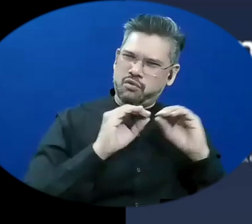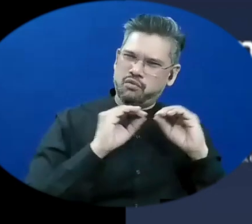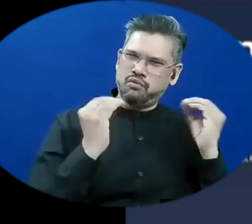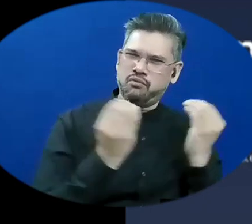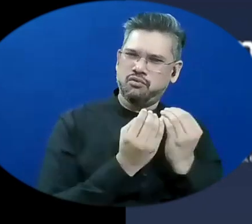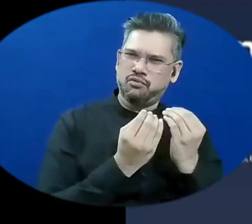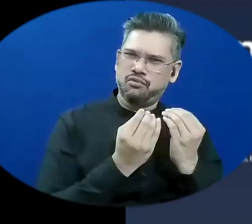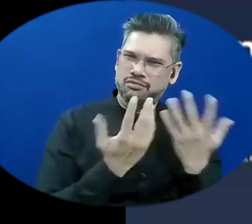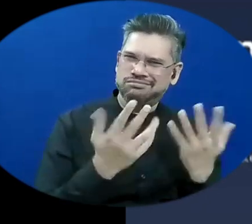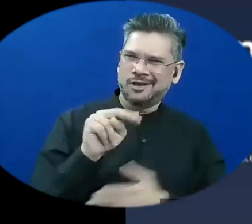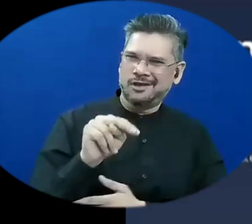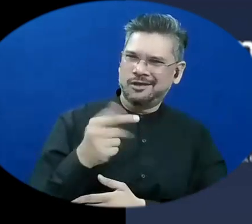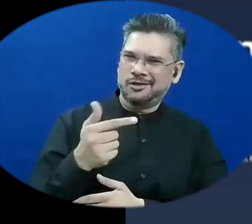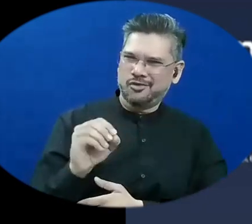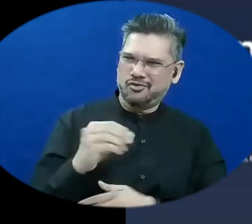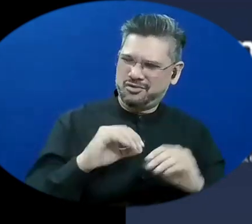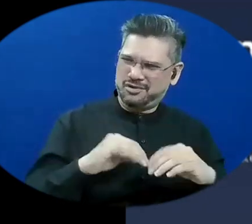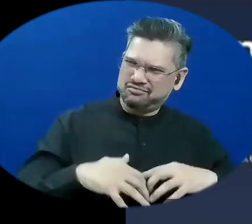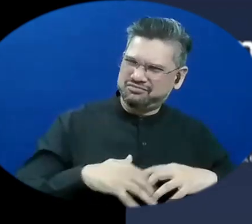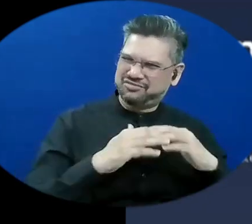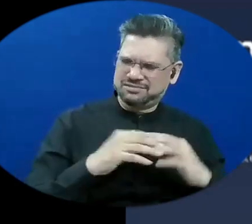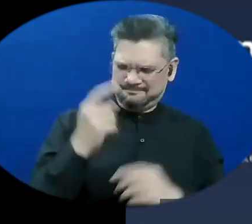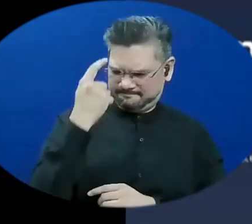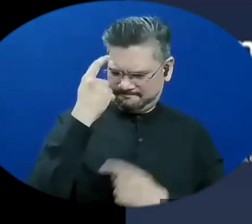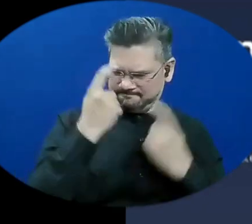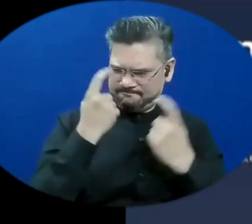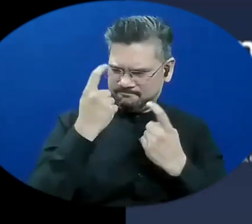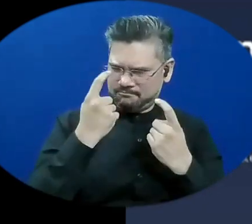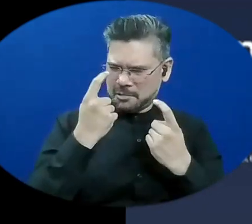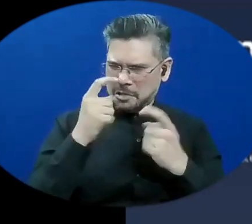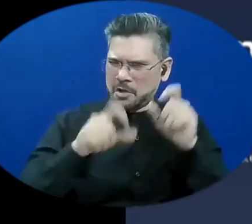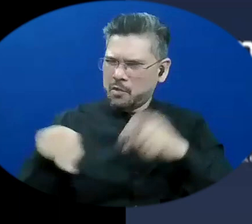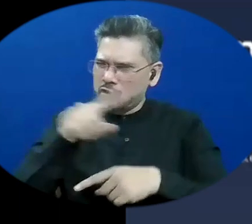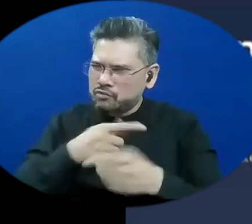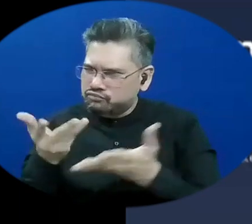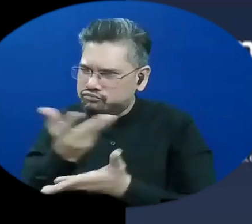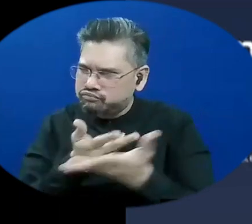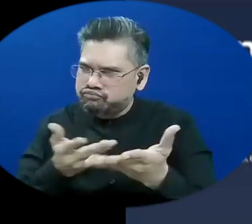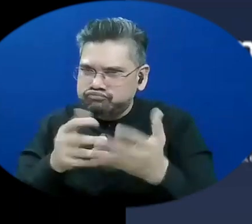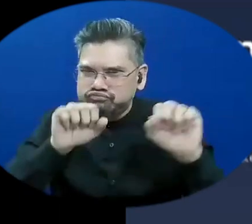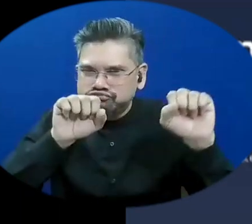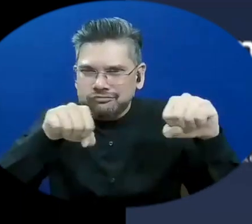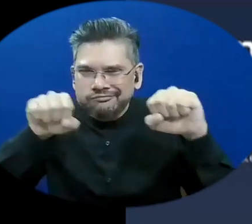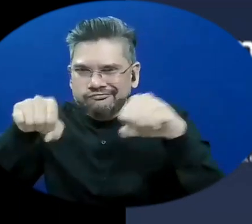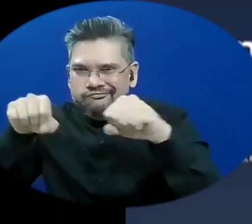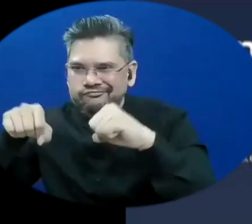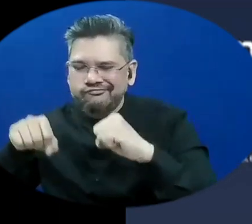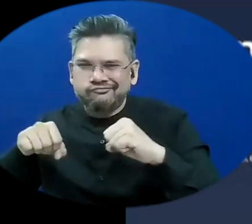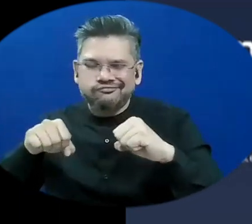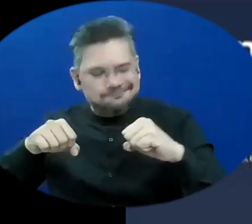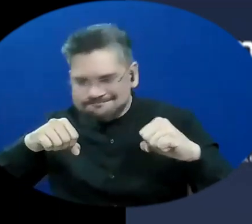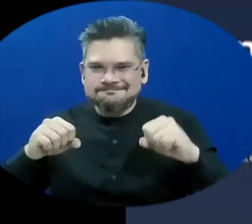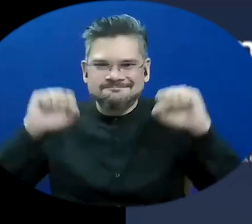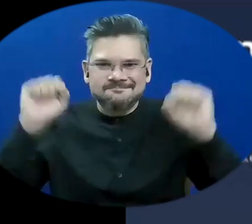the country. I immediately jumped on board because I wanted the country to understand what dementia